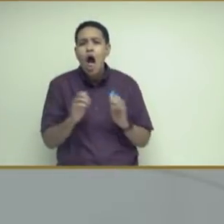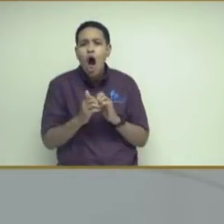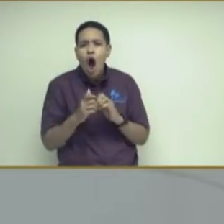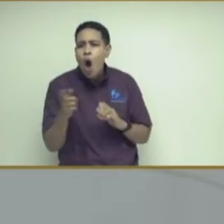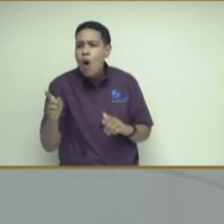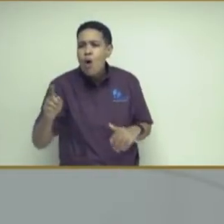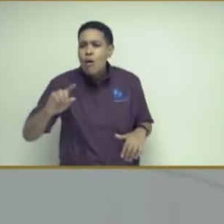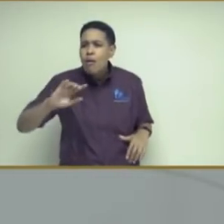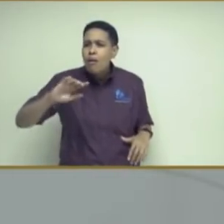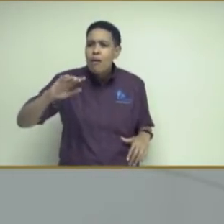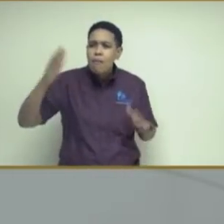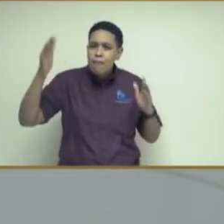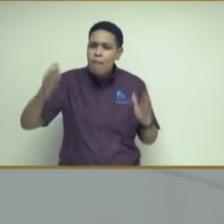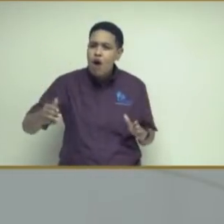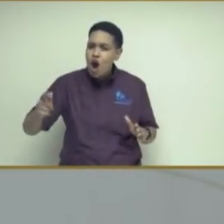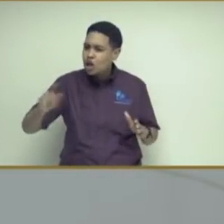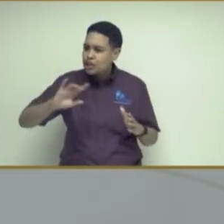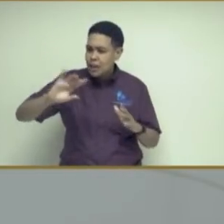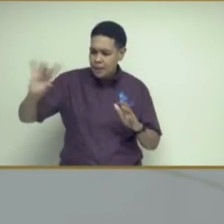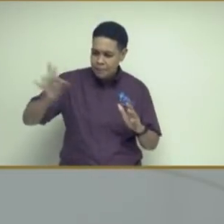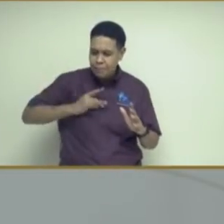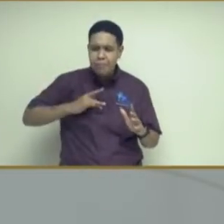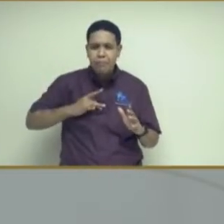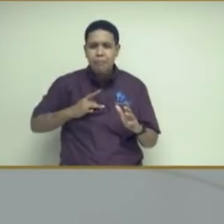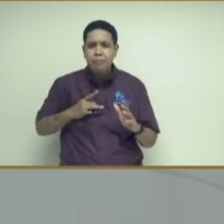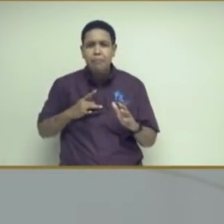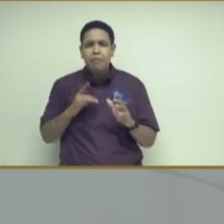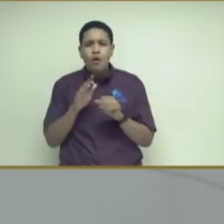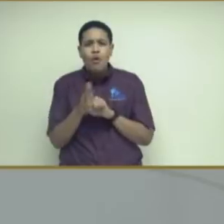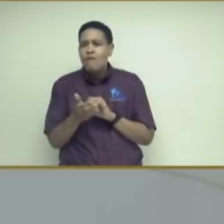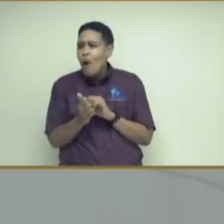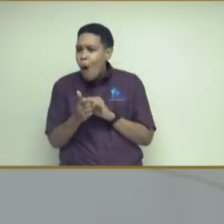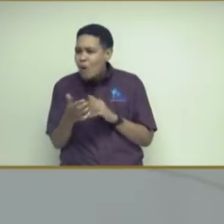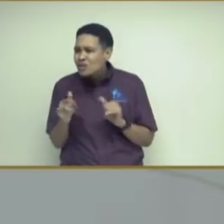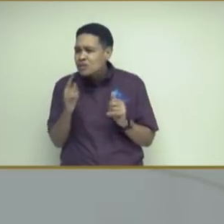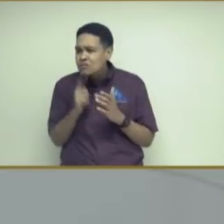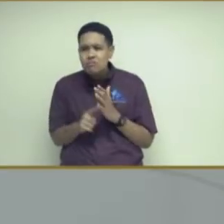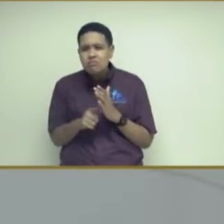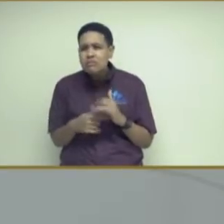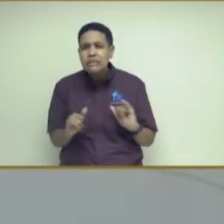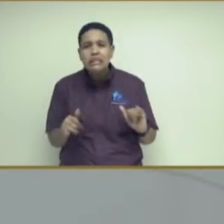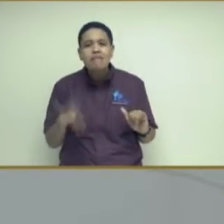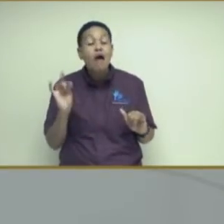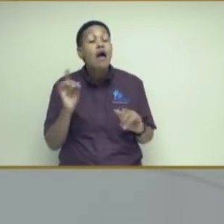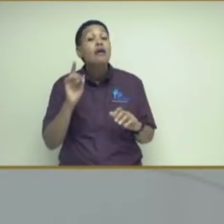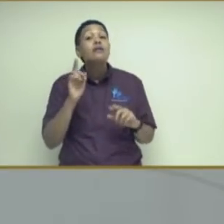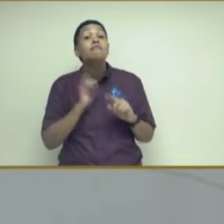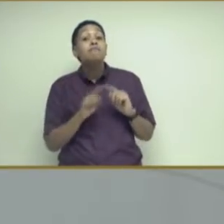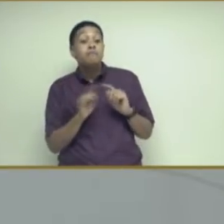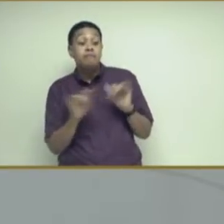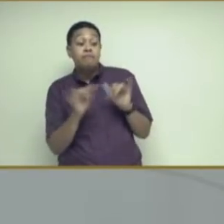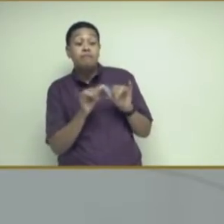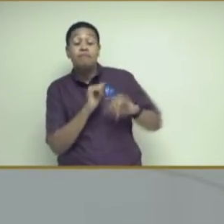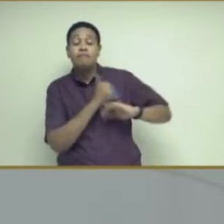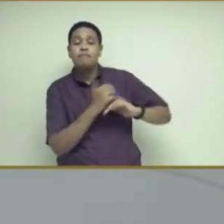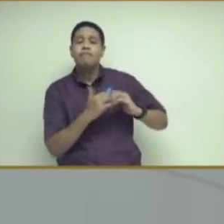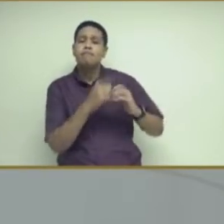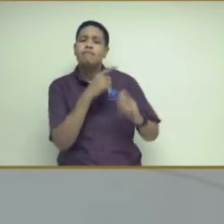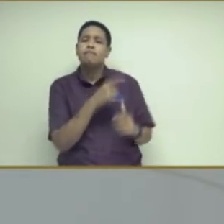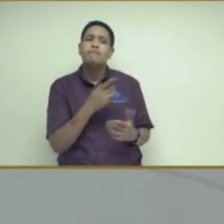it was that this person would have been exposed. Now, in terms of our measures at